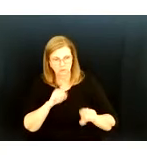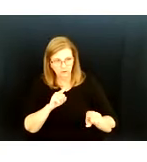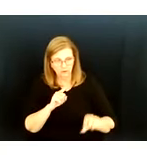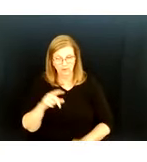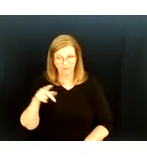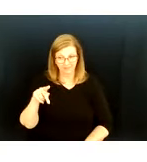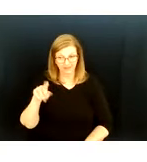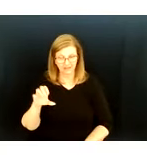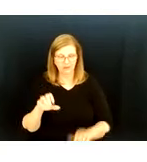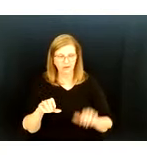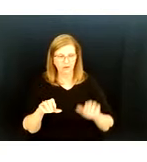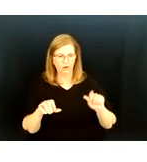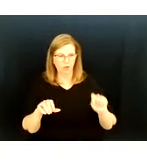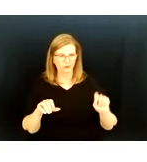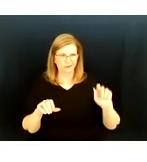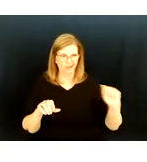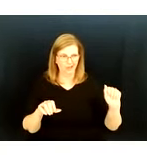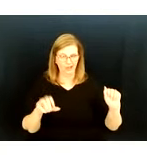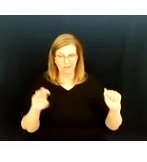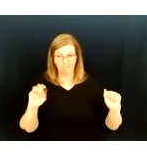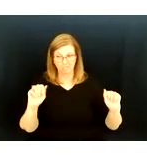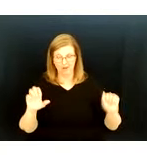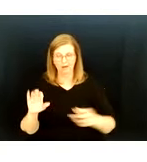Alt-A. Mac users shift Option A.